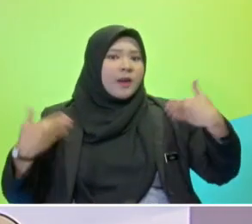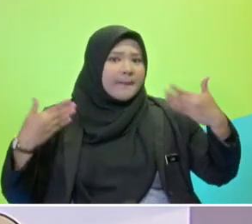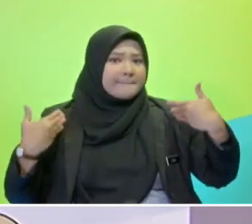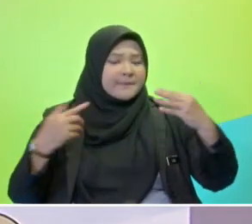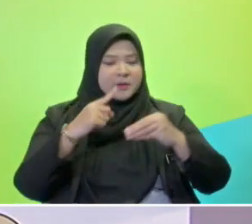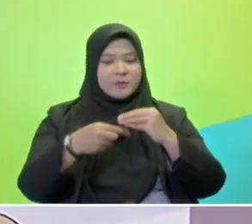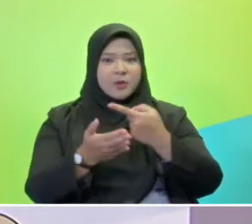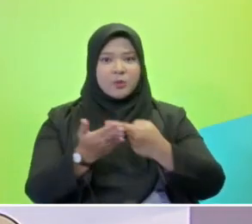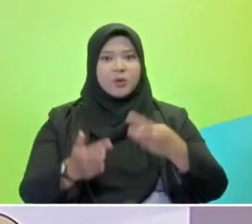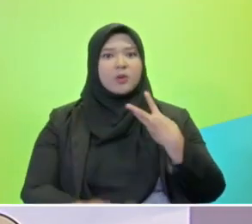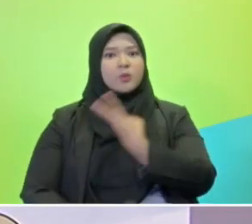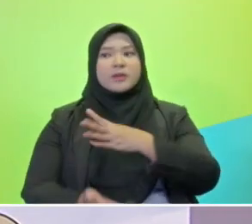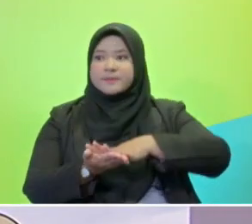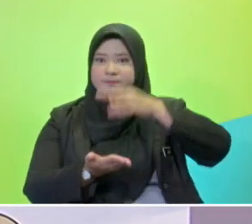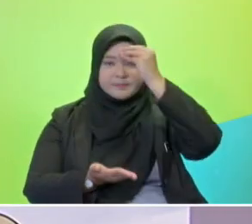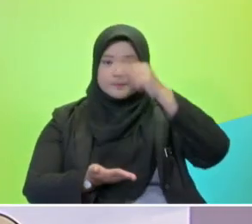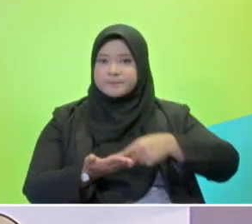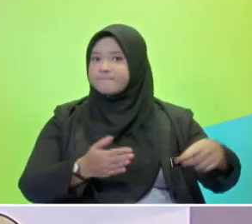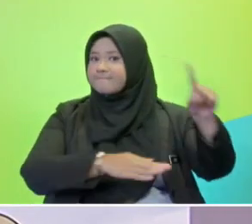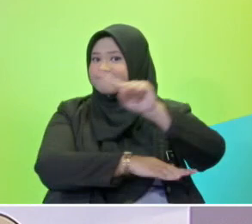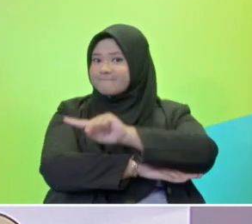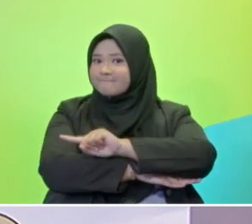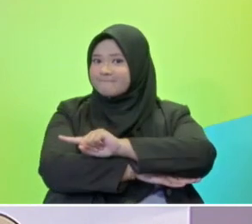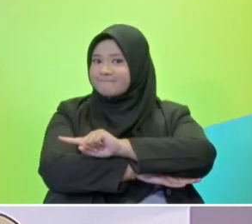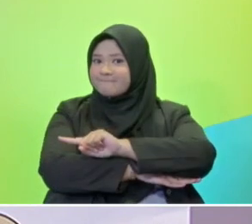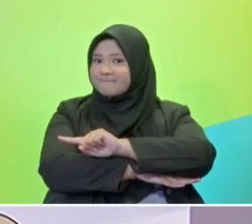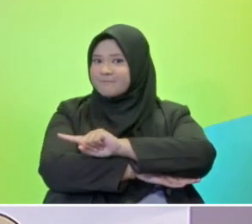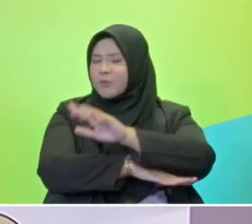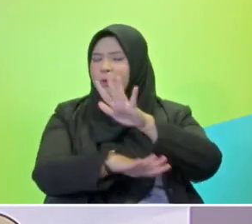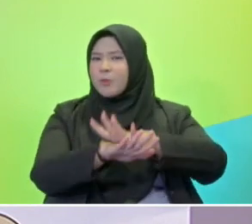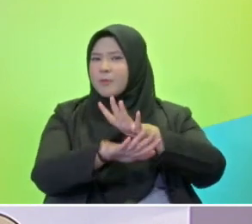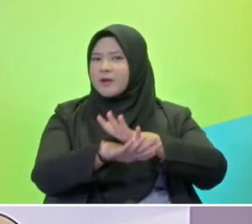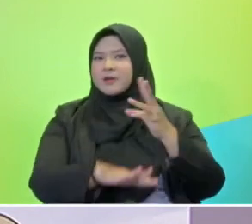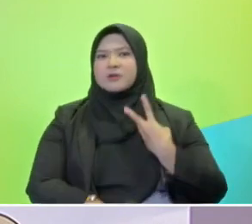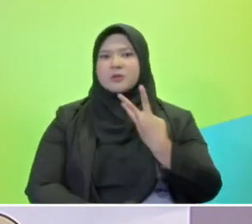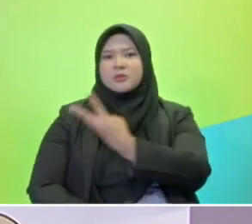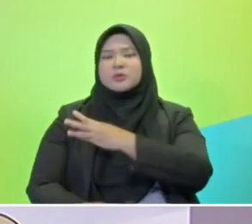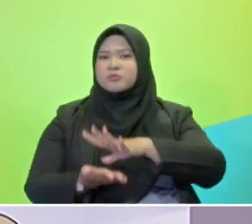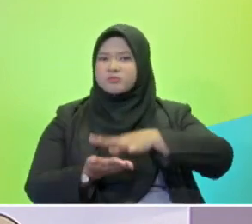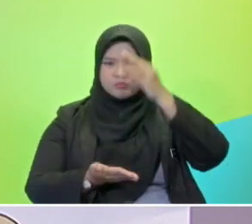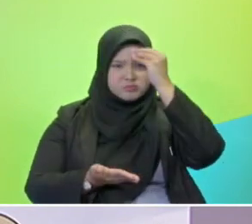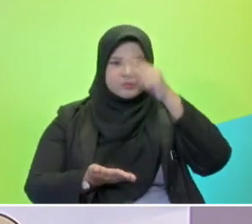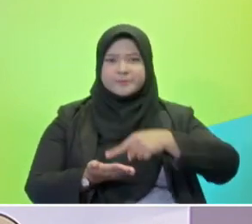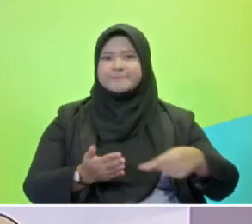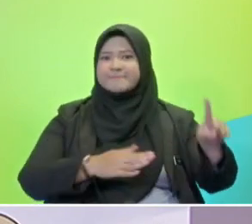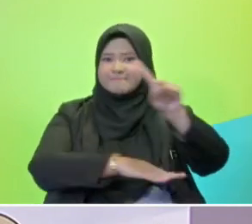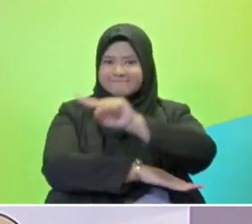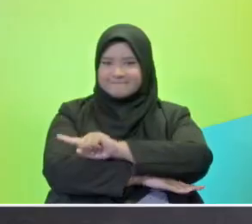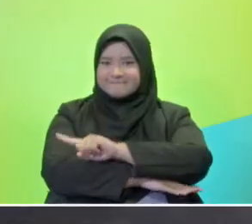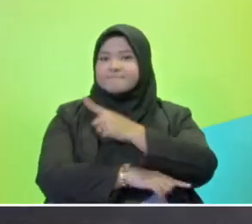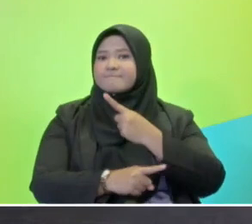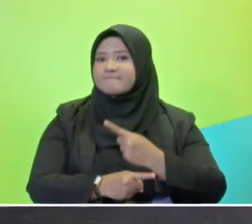foods, the pets, and also the toys for today. So, teacher, maybe you can tell us the overall performance of your